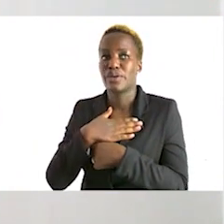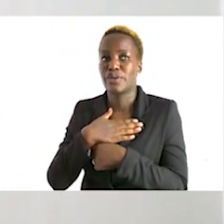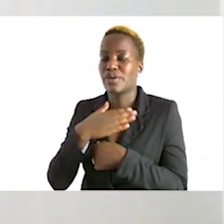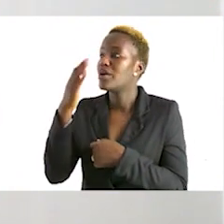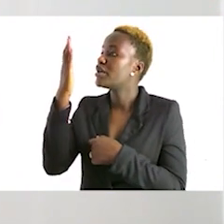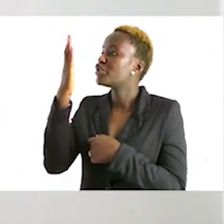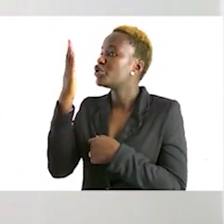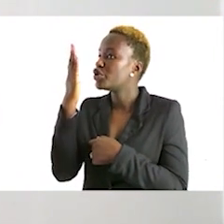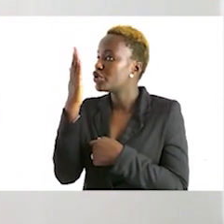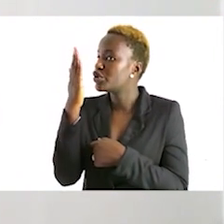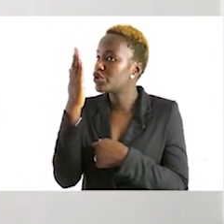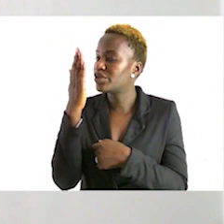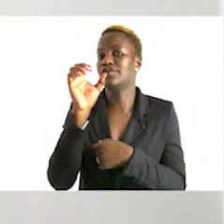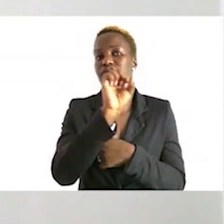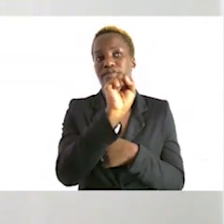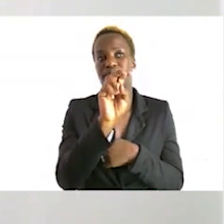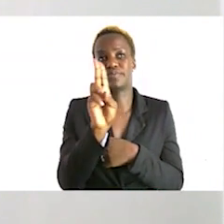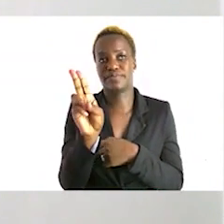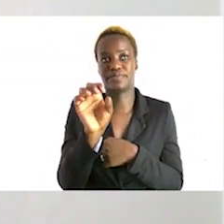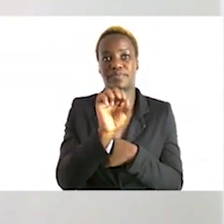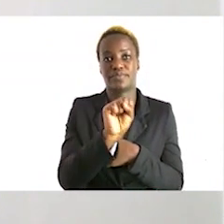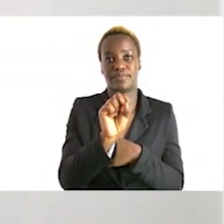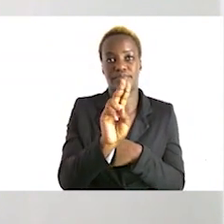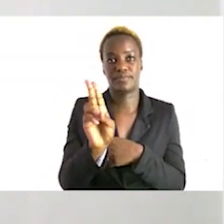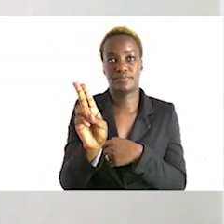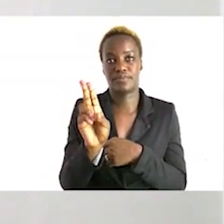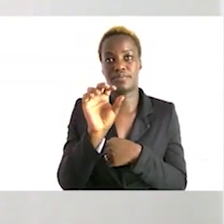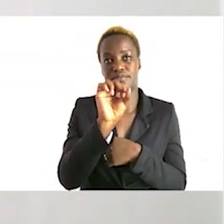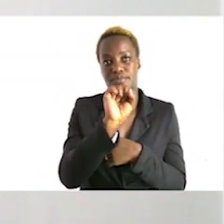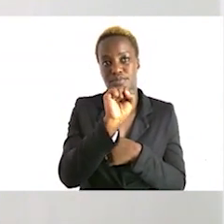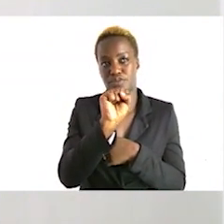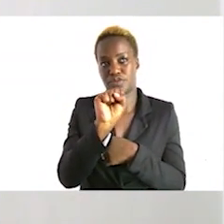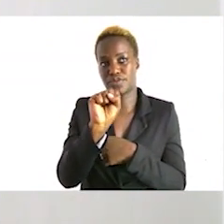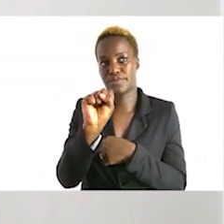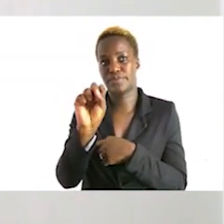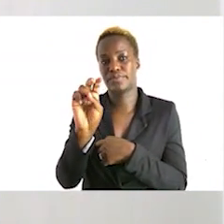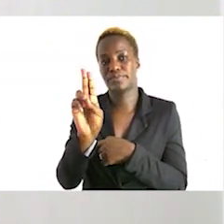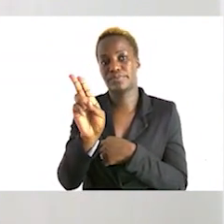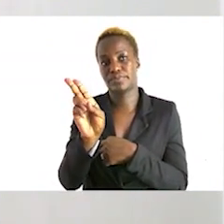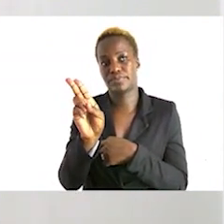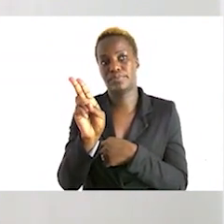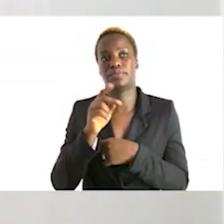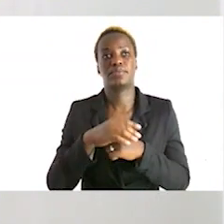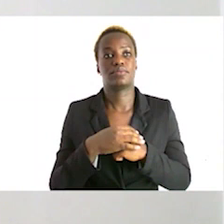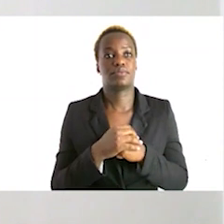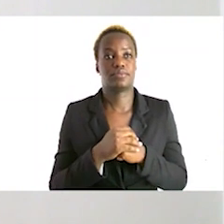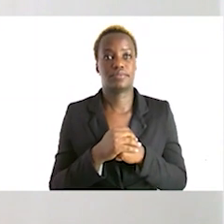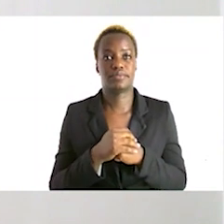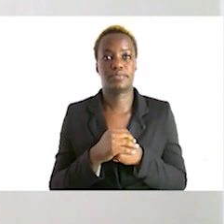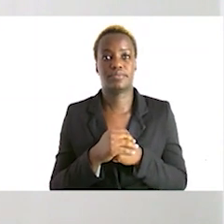all practice. Shh. You move your lips outwards and then you breathe out through your